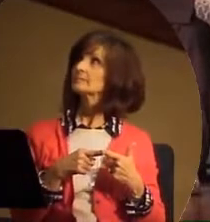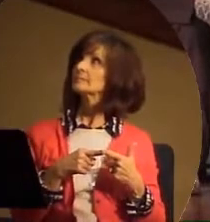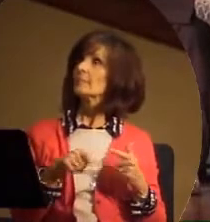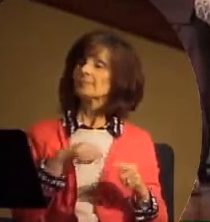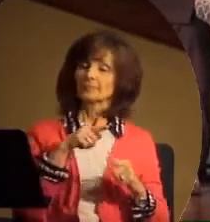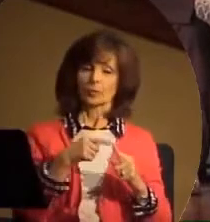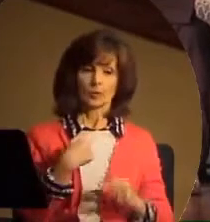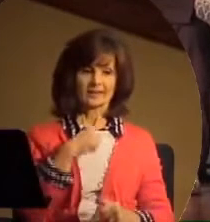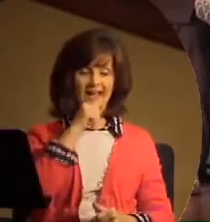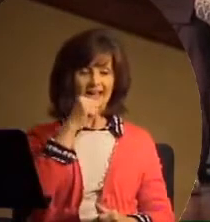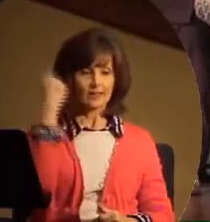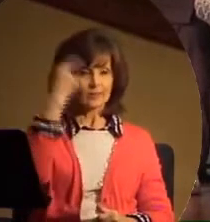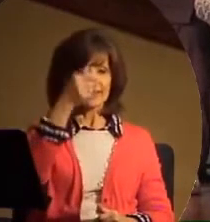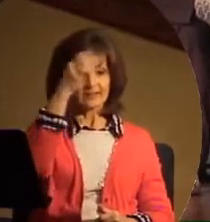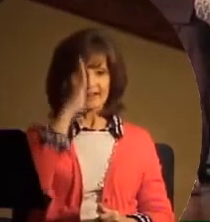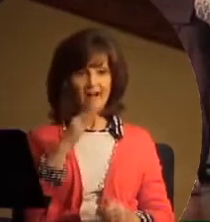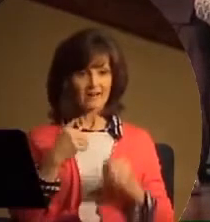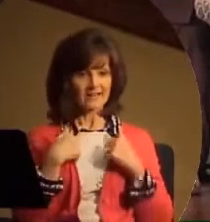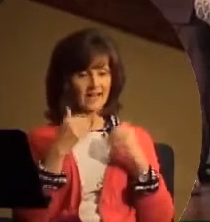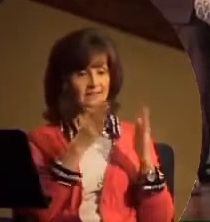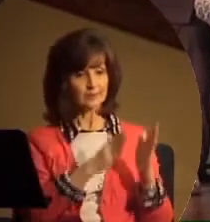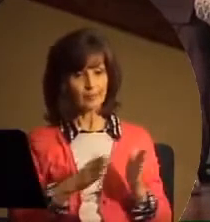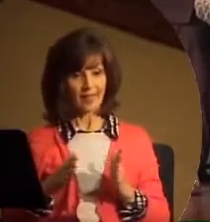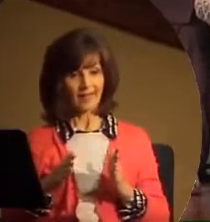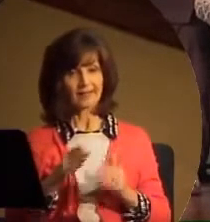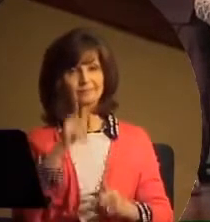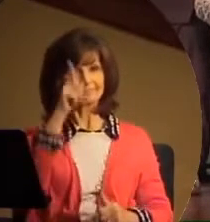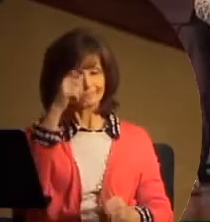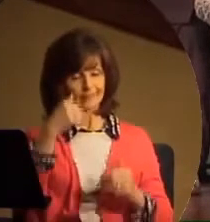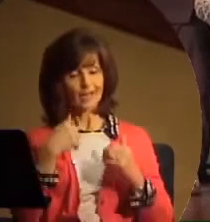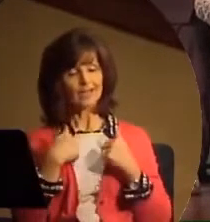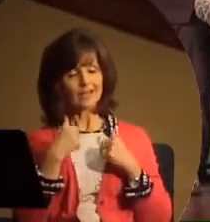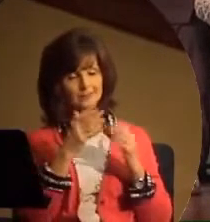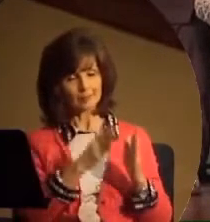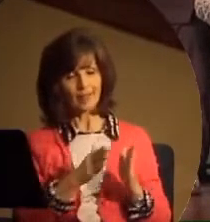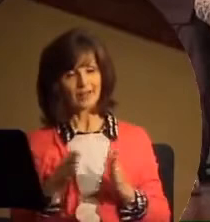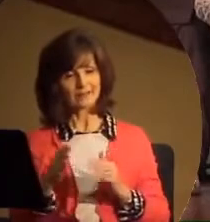when I don't think God has a plan, He does.